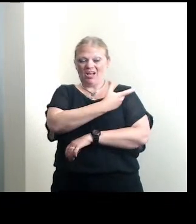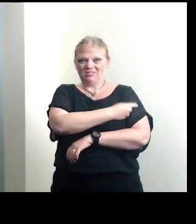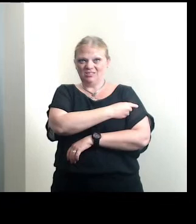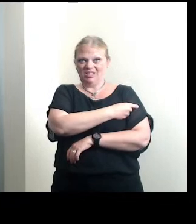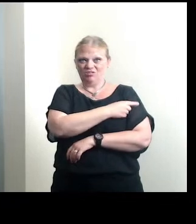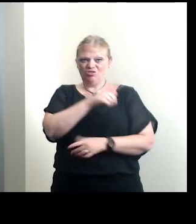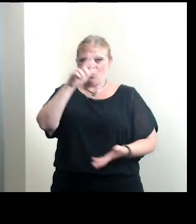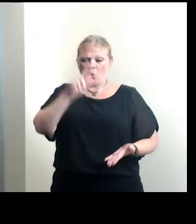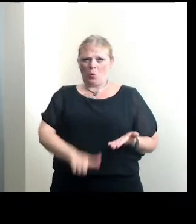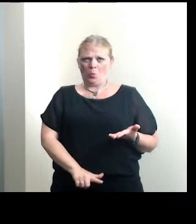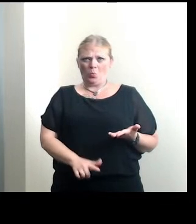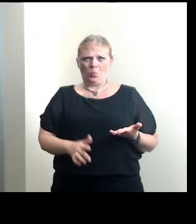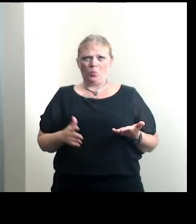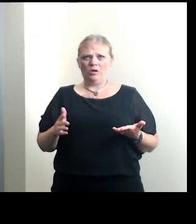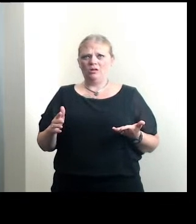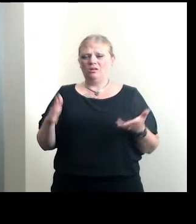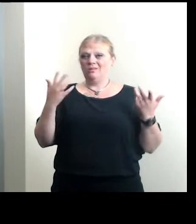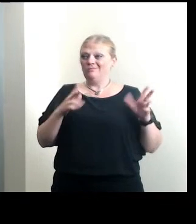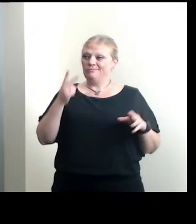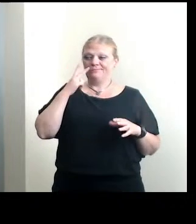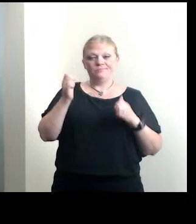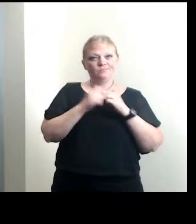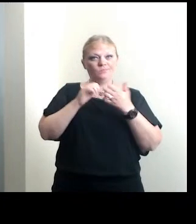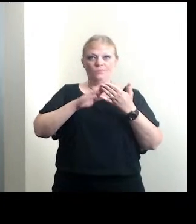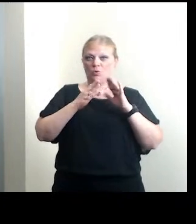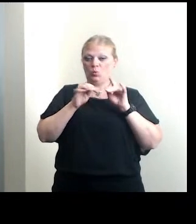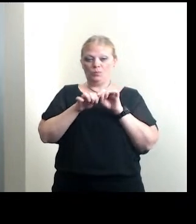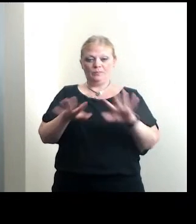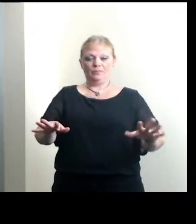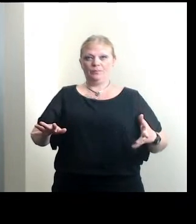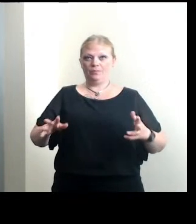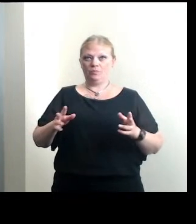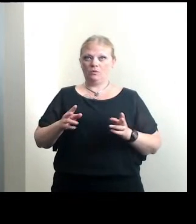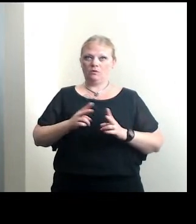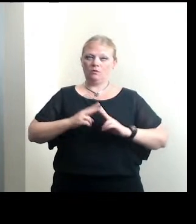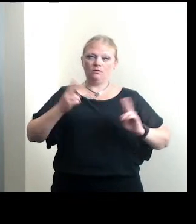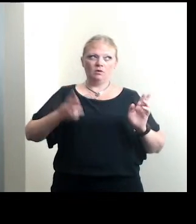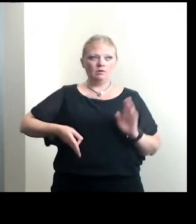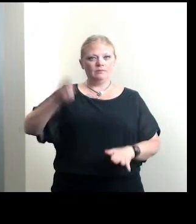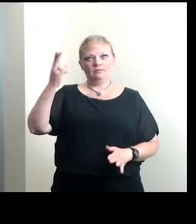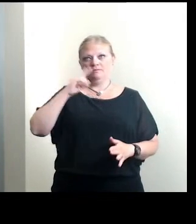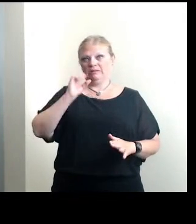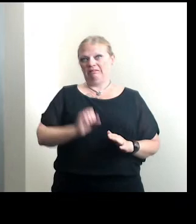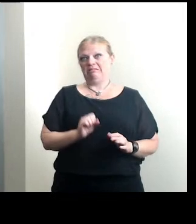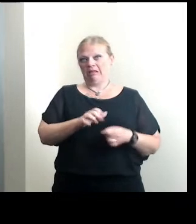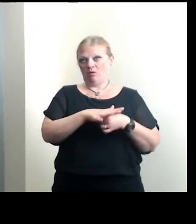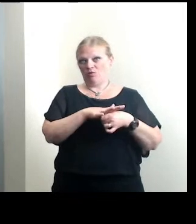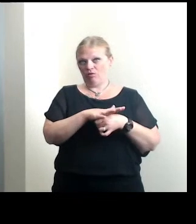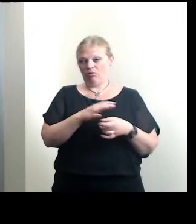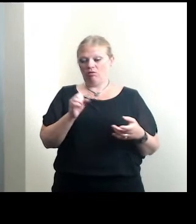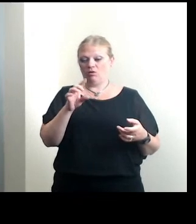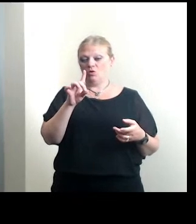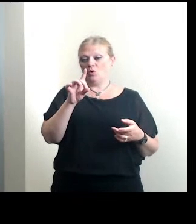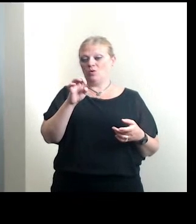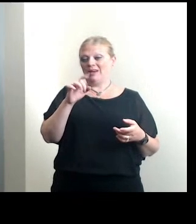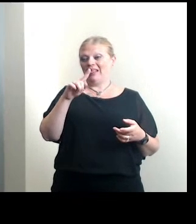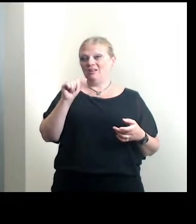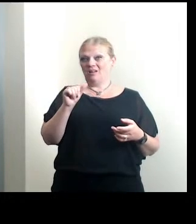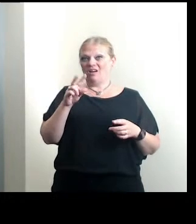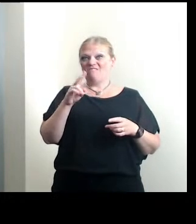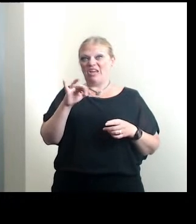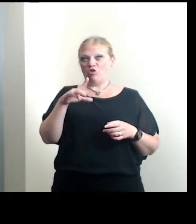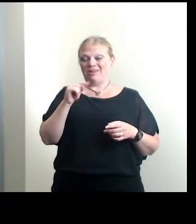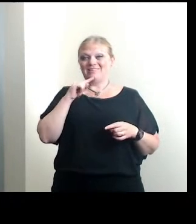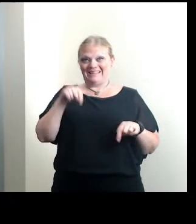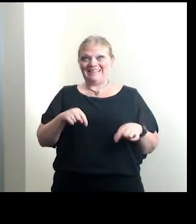are much lower, and as we saw with regards to the community transmission rates, they are very high in the south. So Delta variant is here,